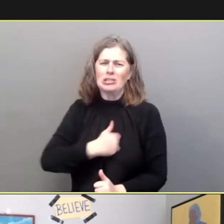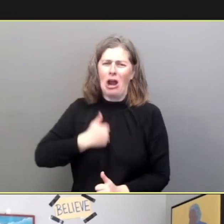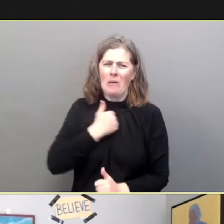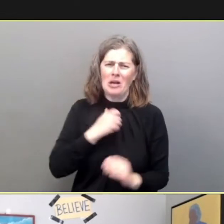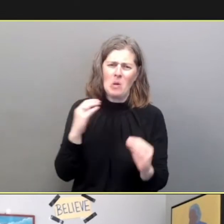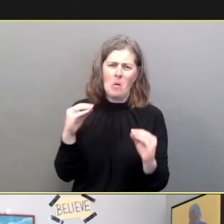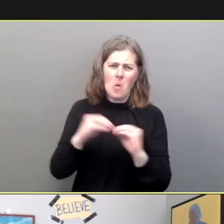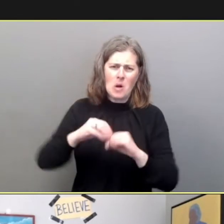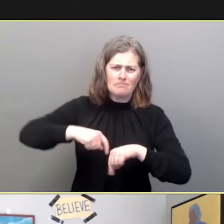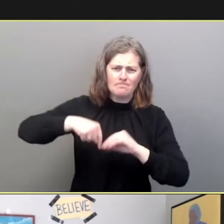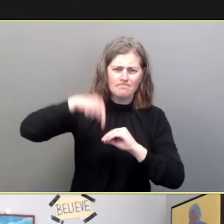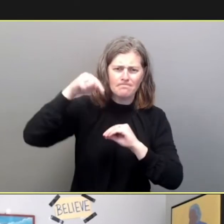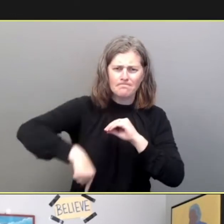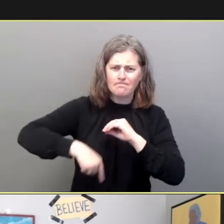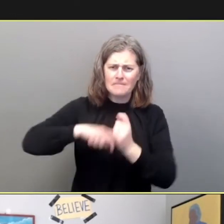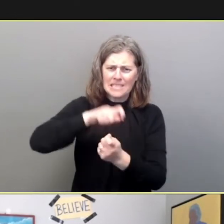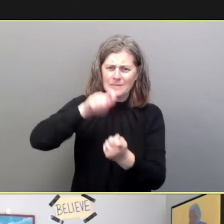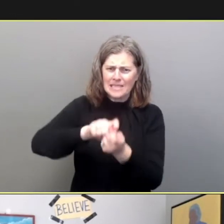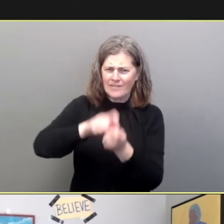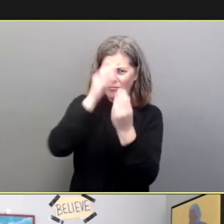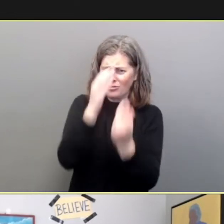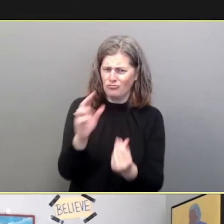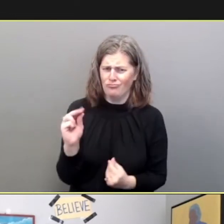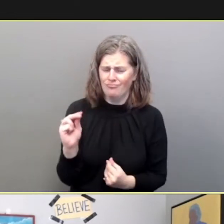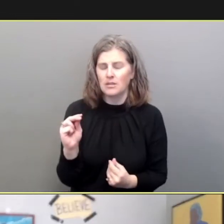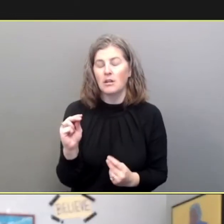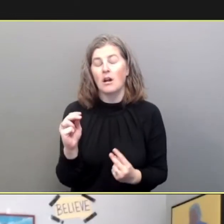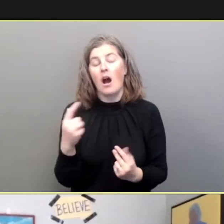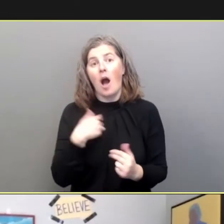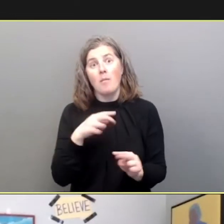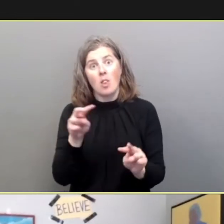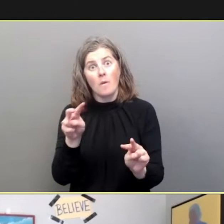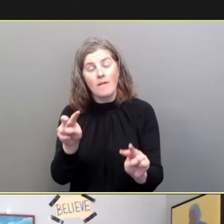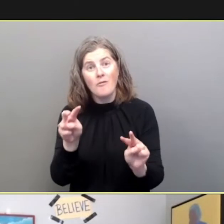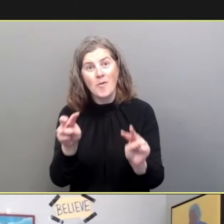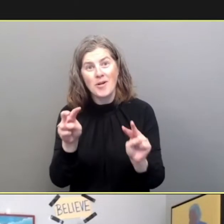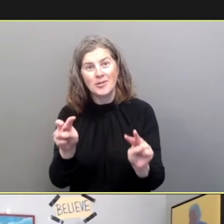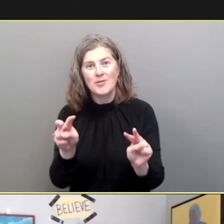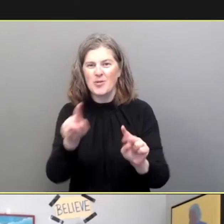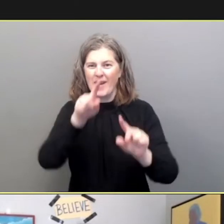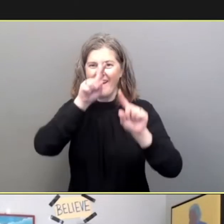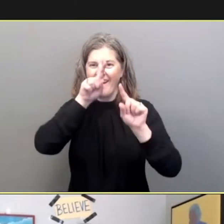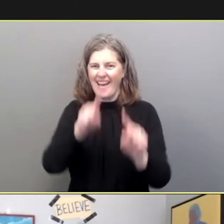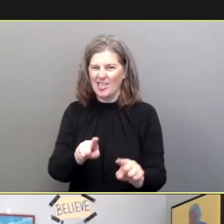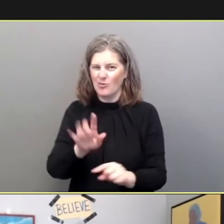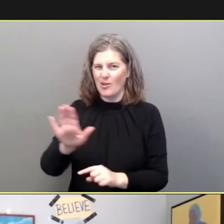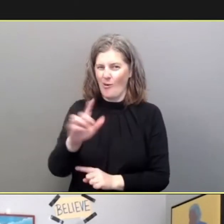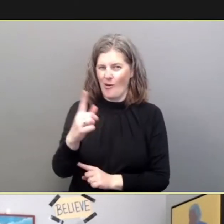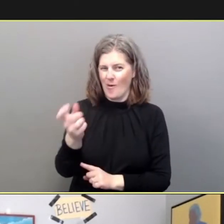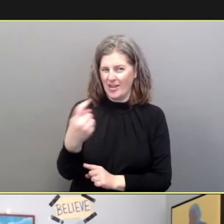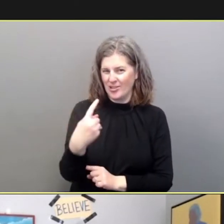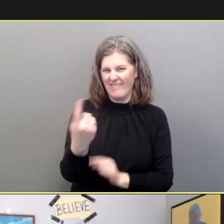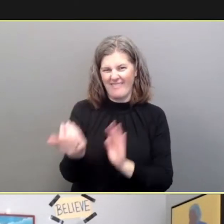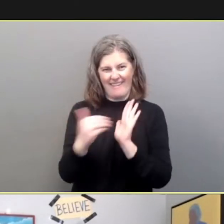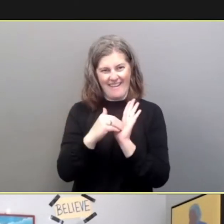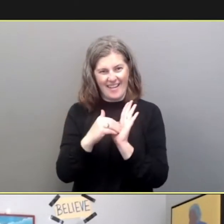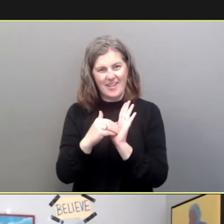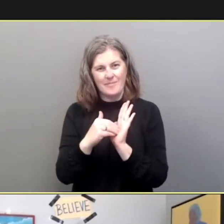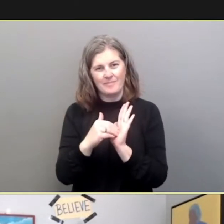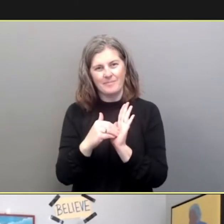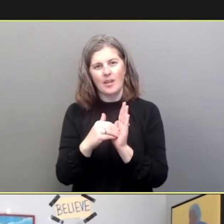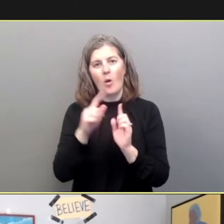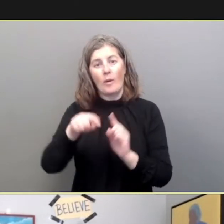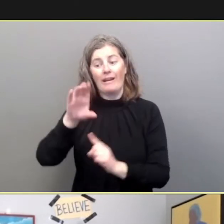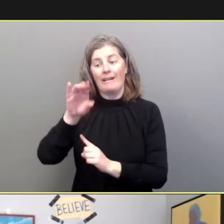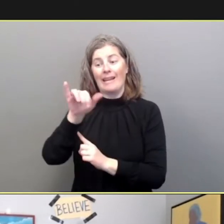more additional to add. I'm so looking forward to answering this question again when our case